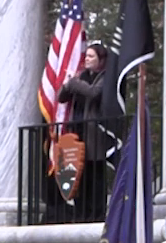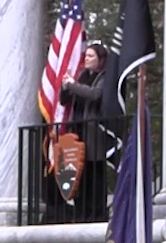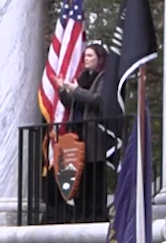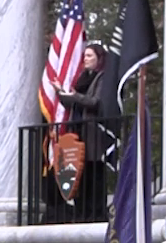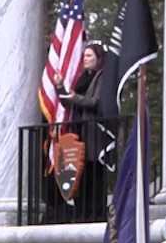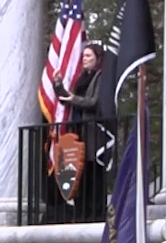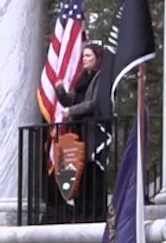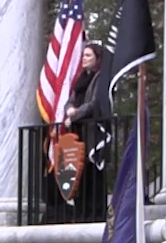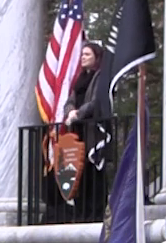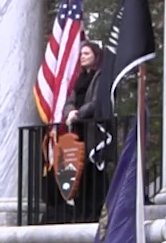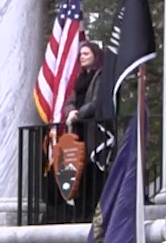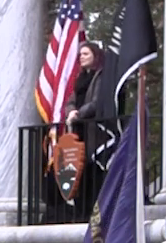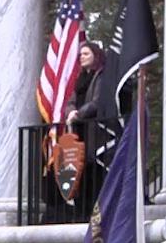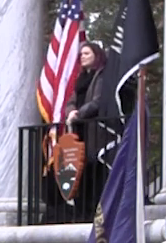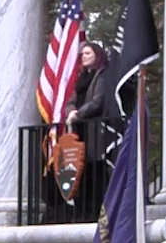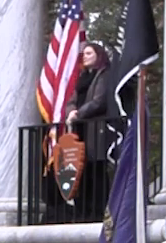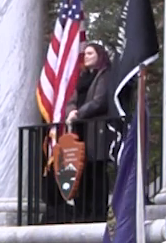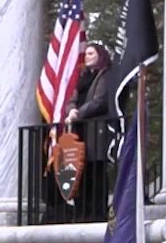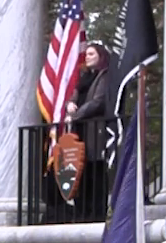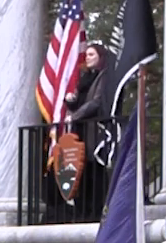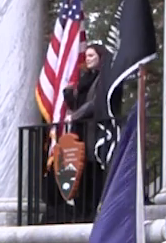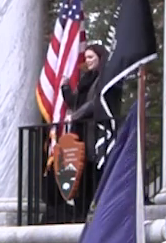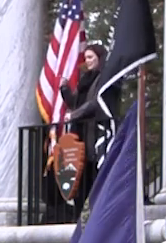States. Desmond received the Global War